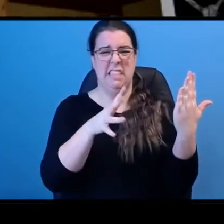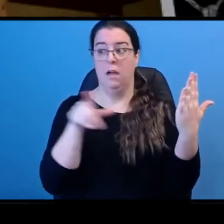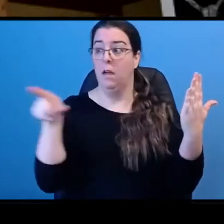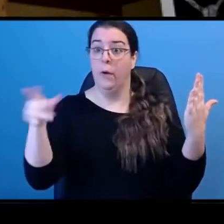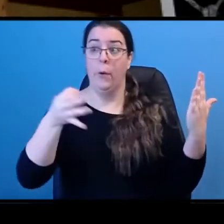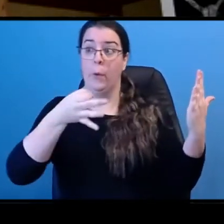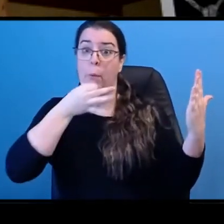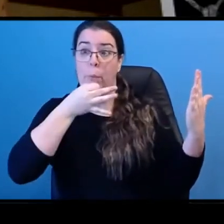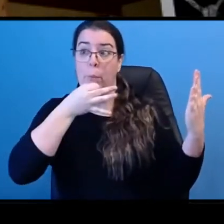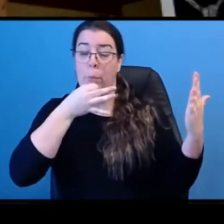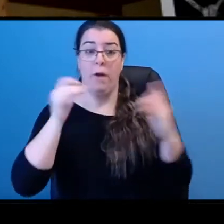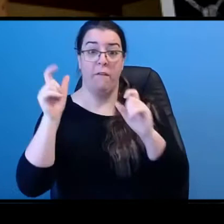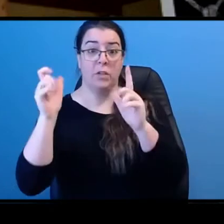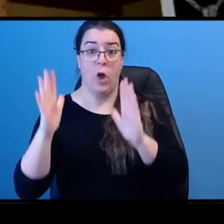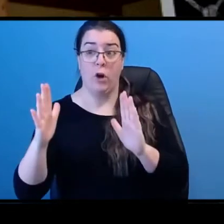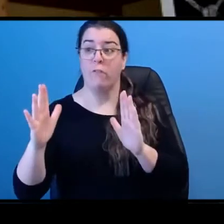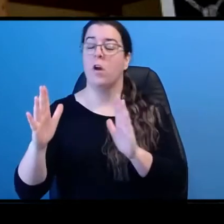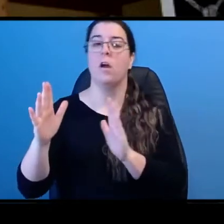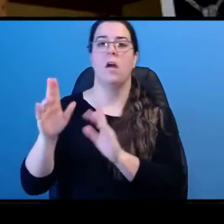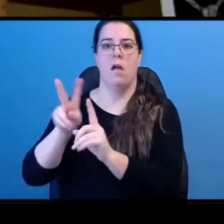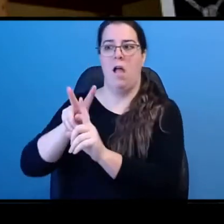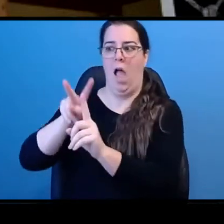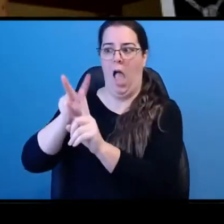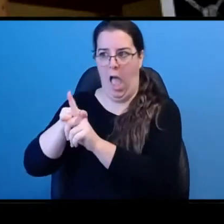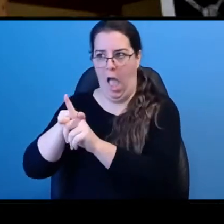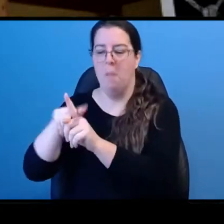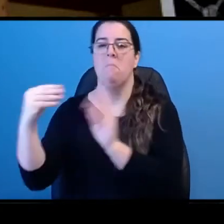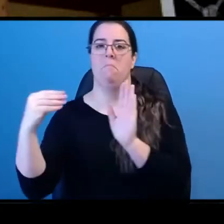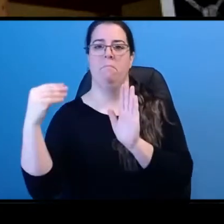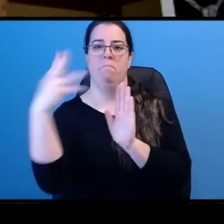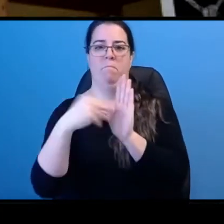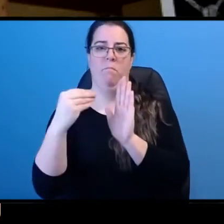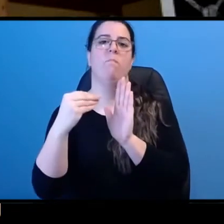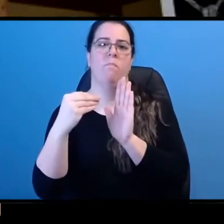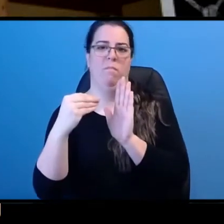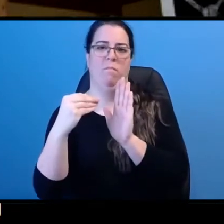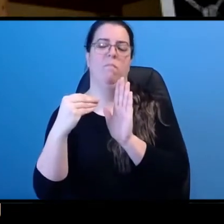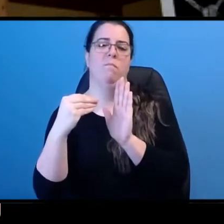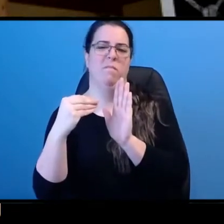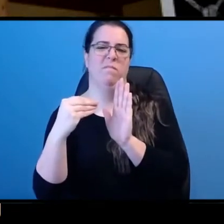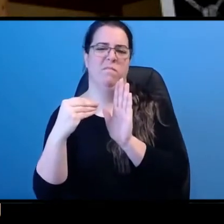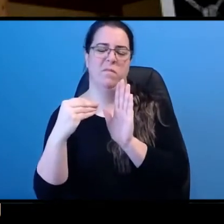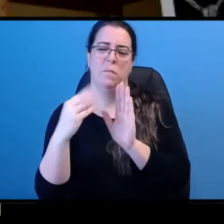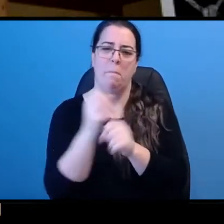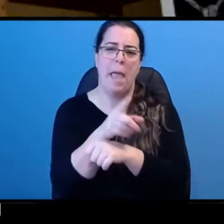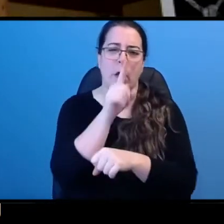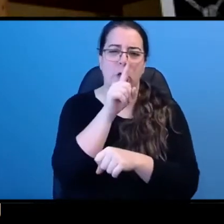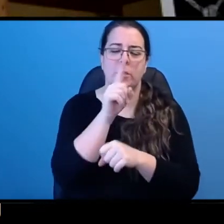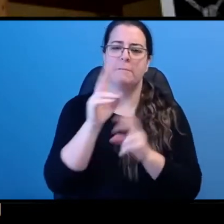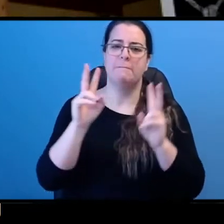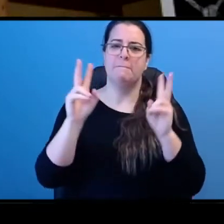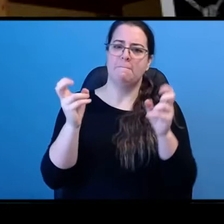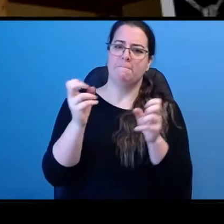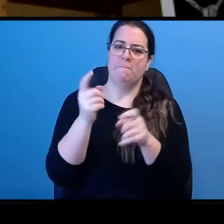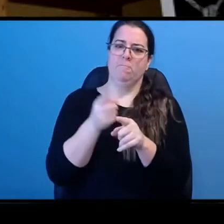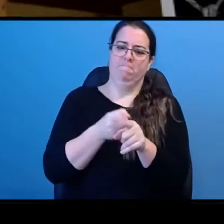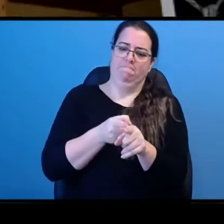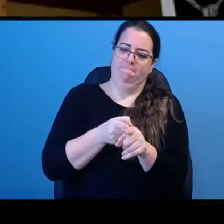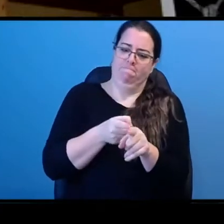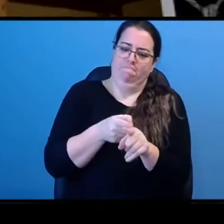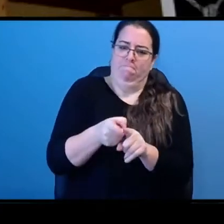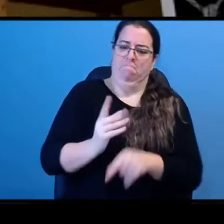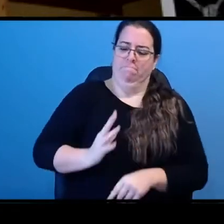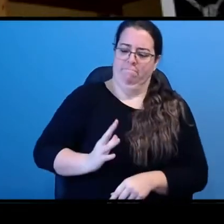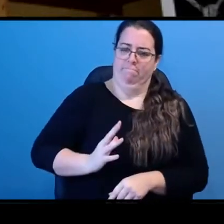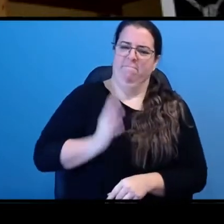you've allowed enough time and that you've talked to your network of people so that you can get those really professional support materials in place well in advance, I